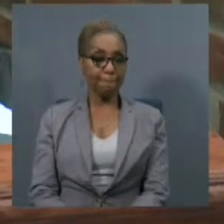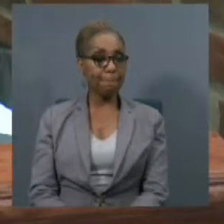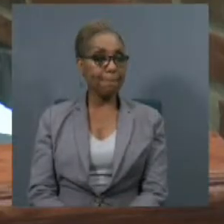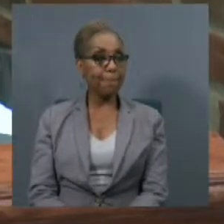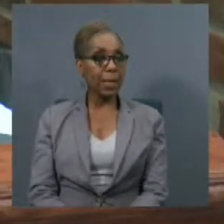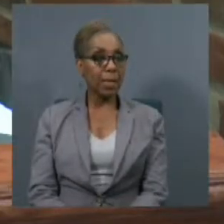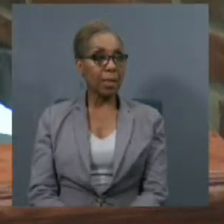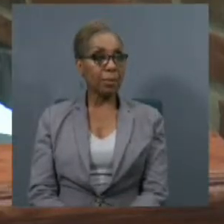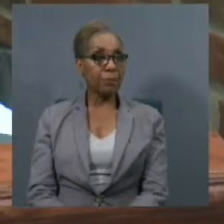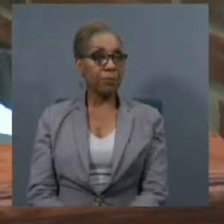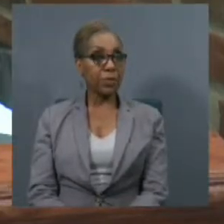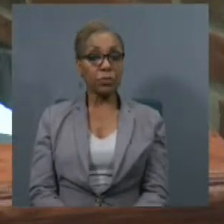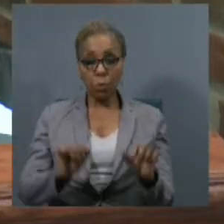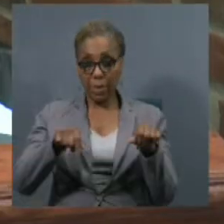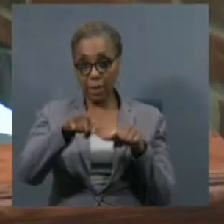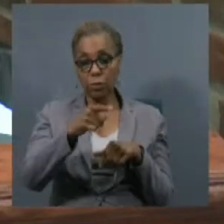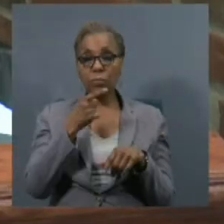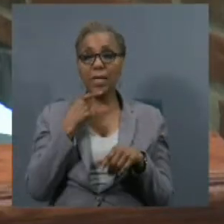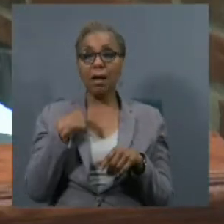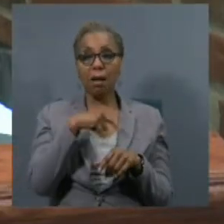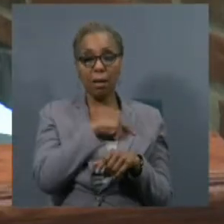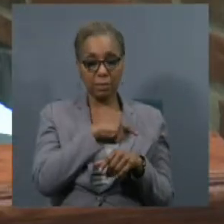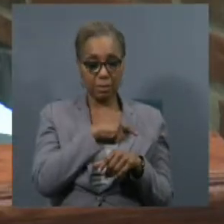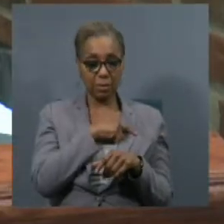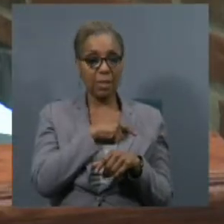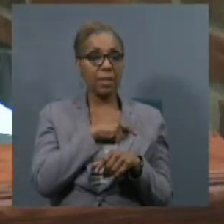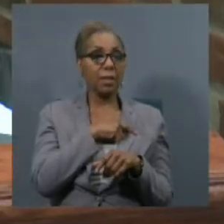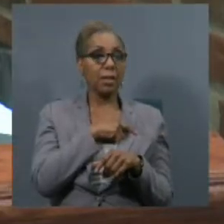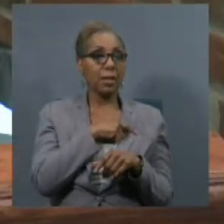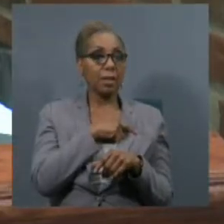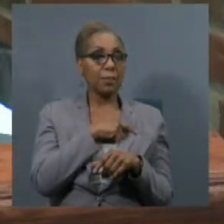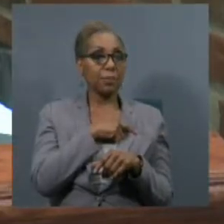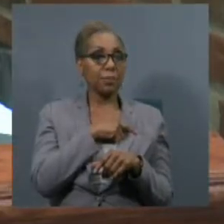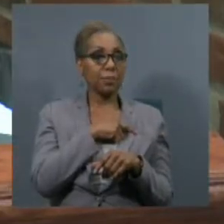And then, could you tell us the